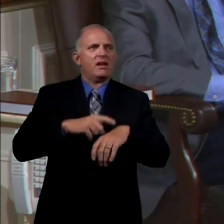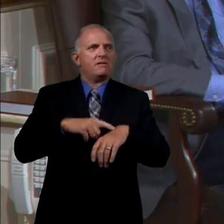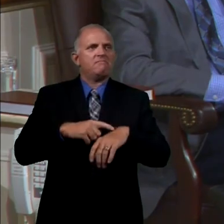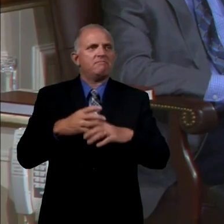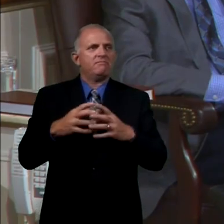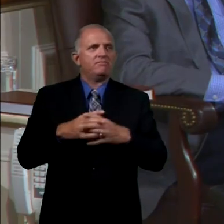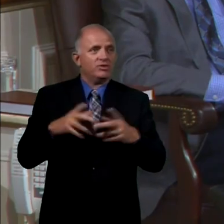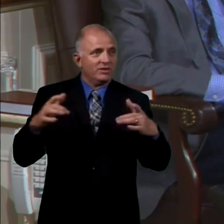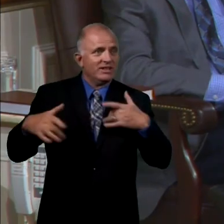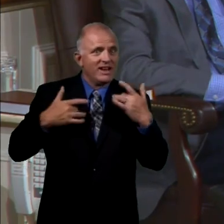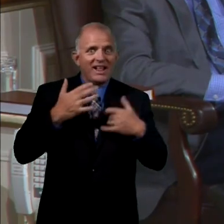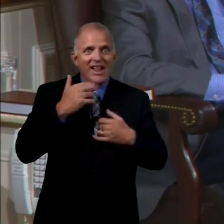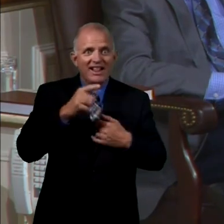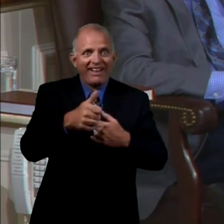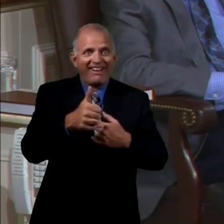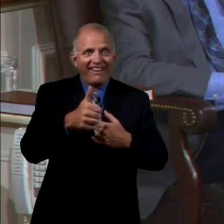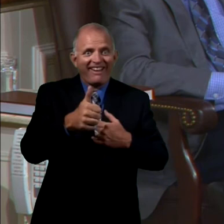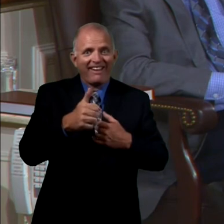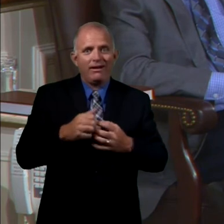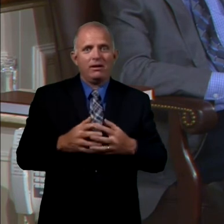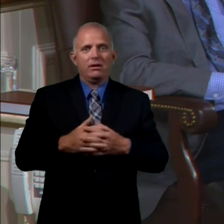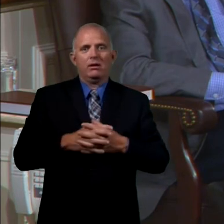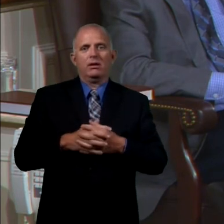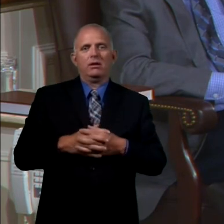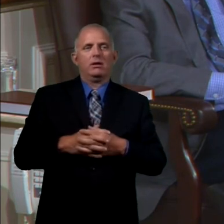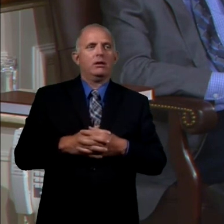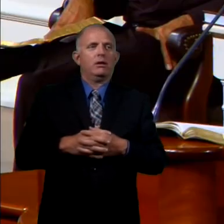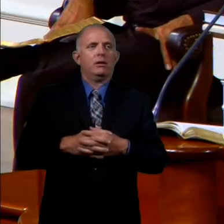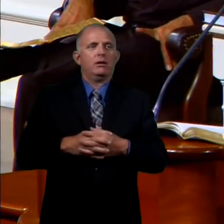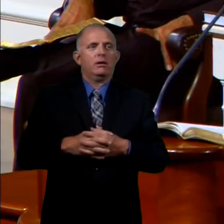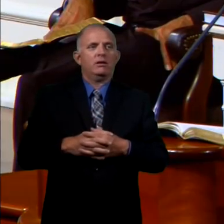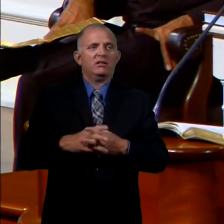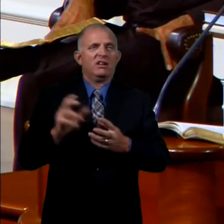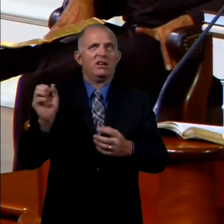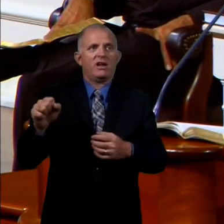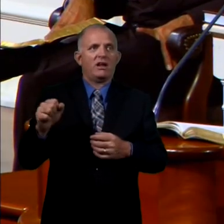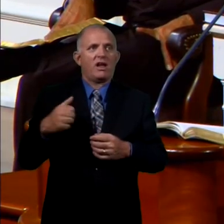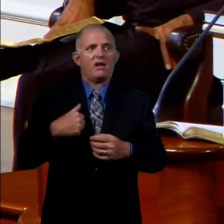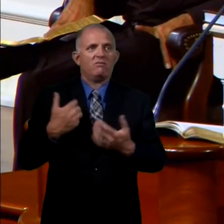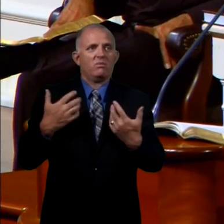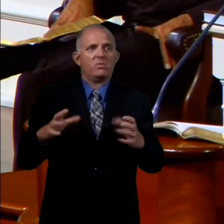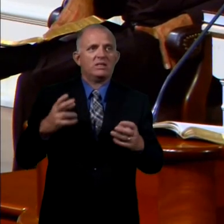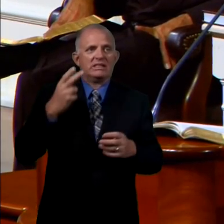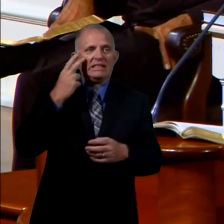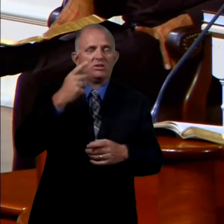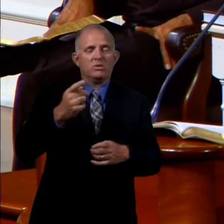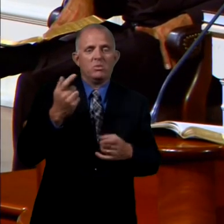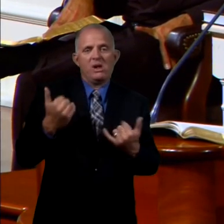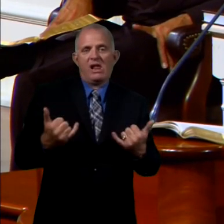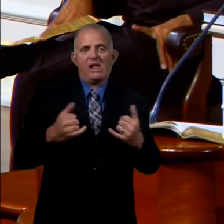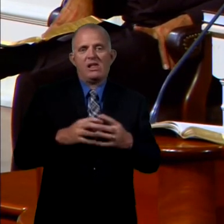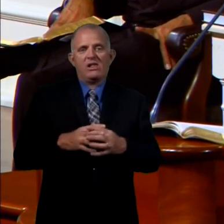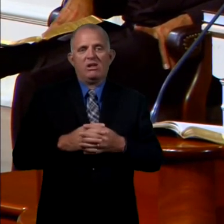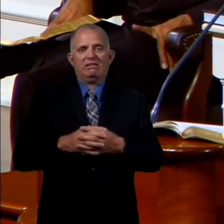excited about that? She'd probably say yes, because right now I don't really want to see you.